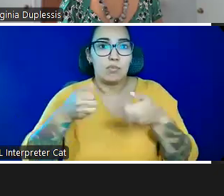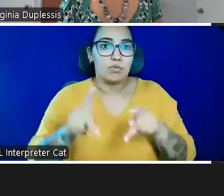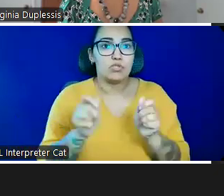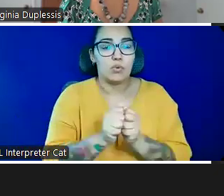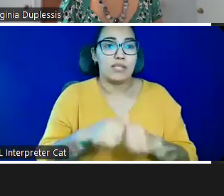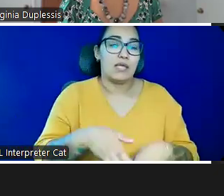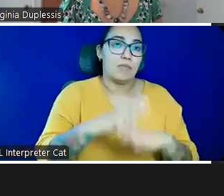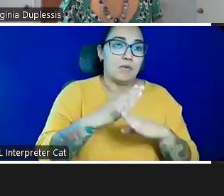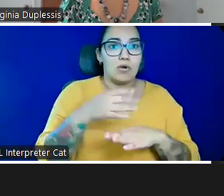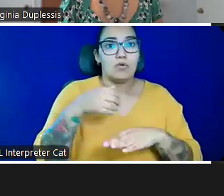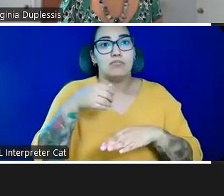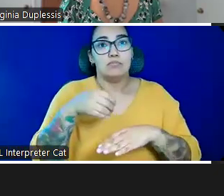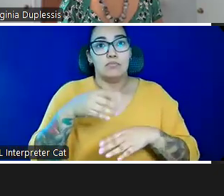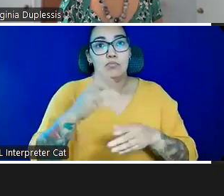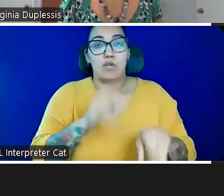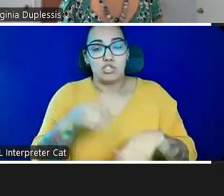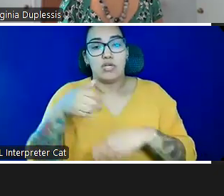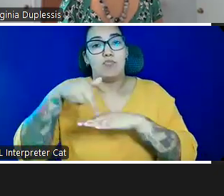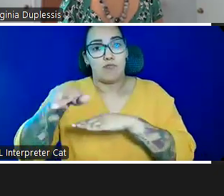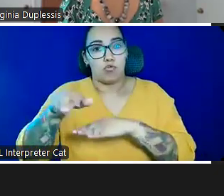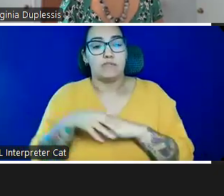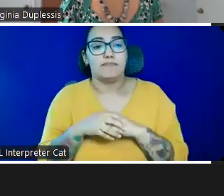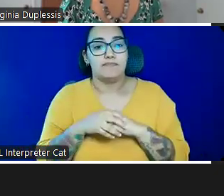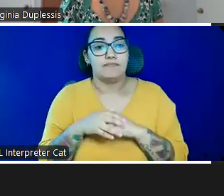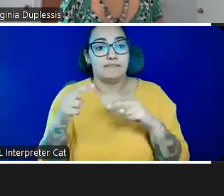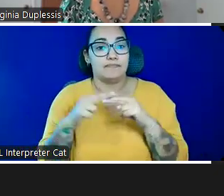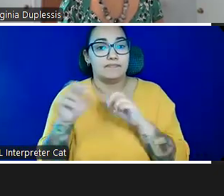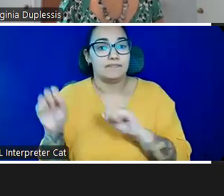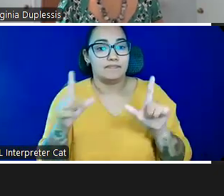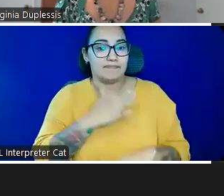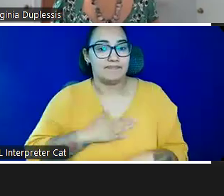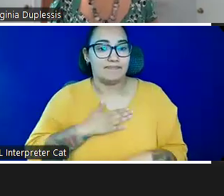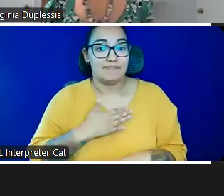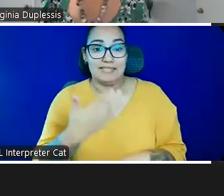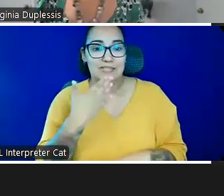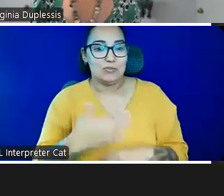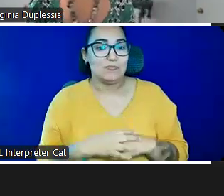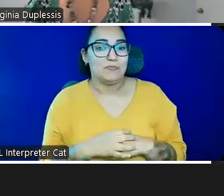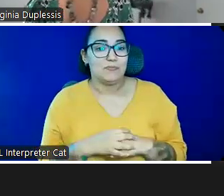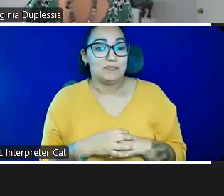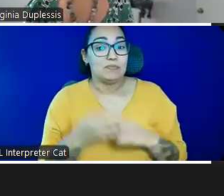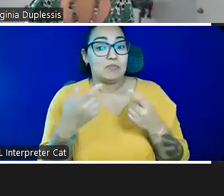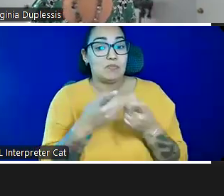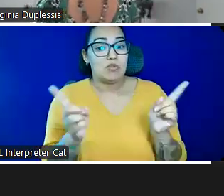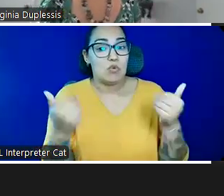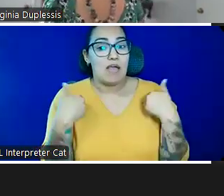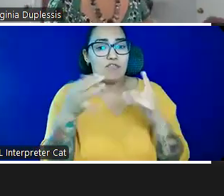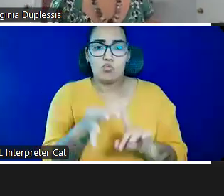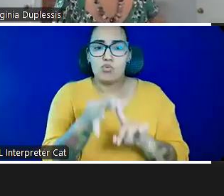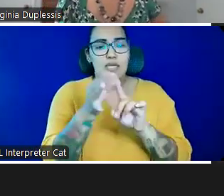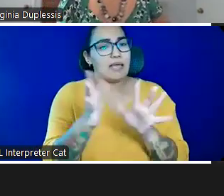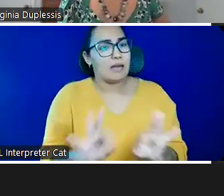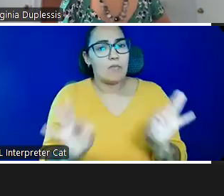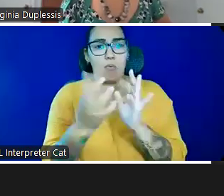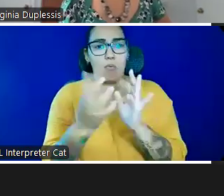and referrals. Next slide, please. Thank you. Everyone has a unique and important role in